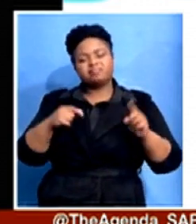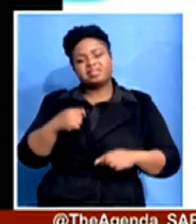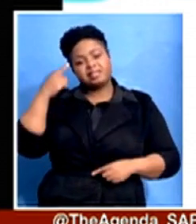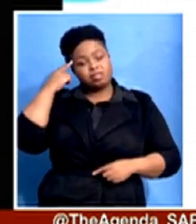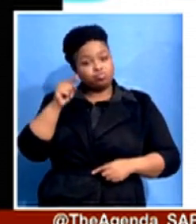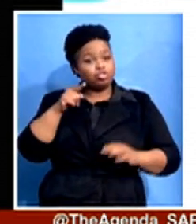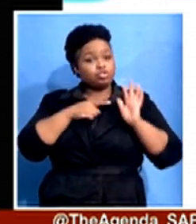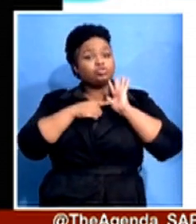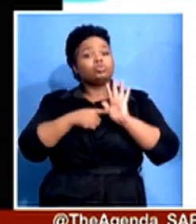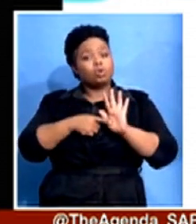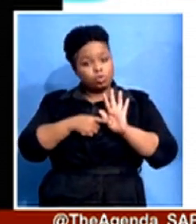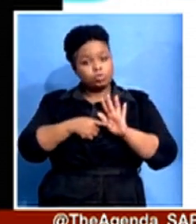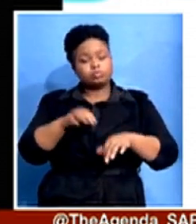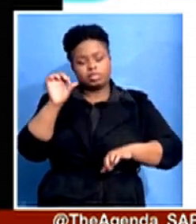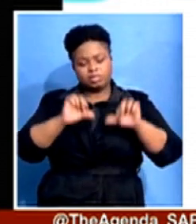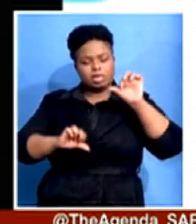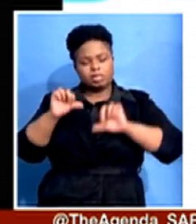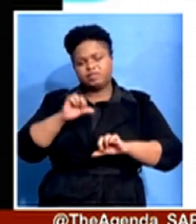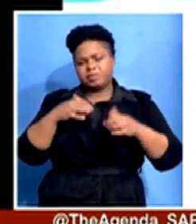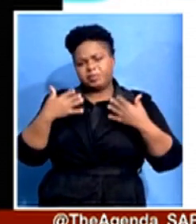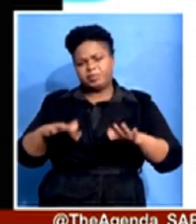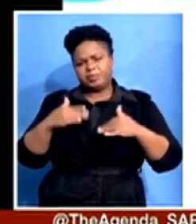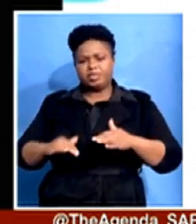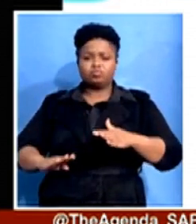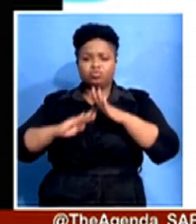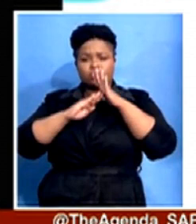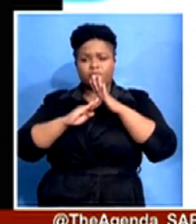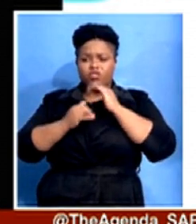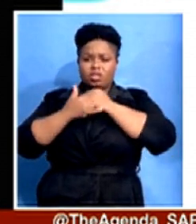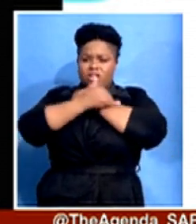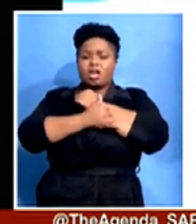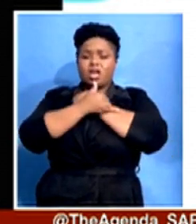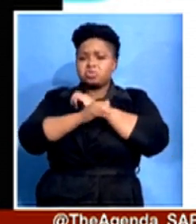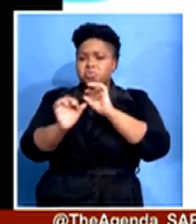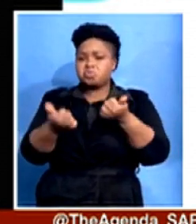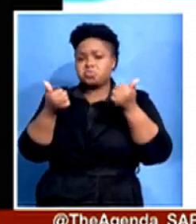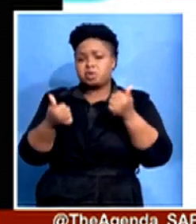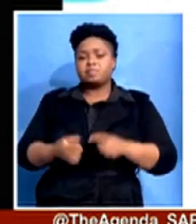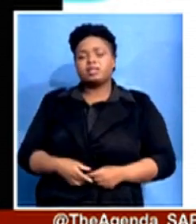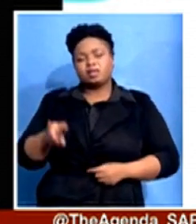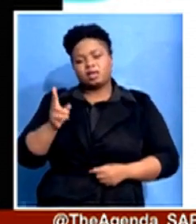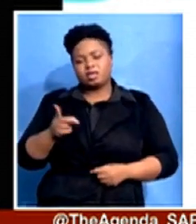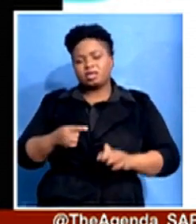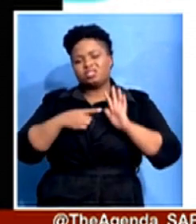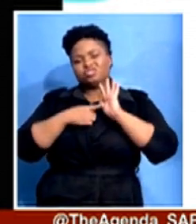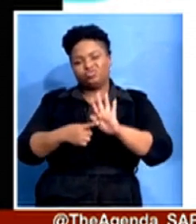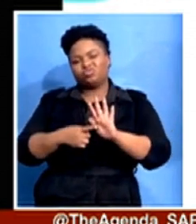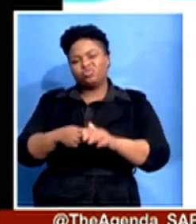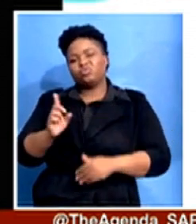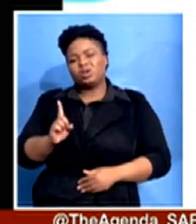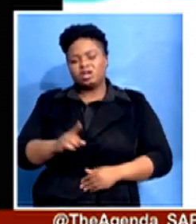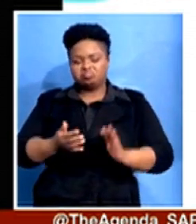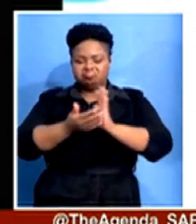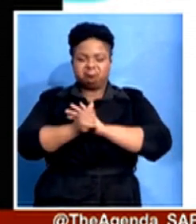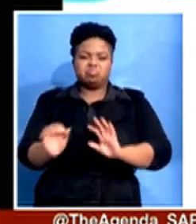stature of the country, and also reflective really of the capability that we have as a